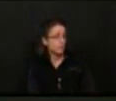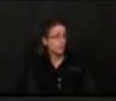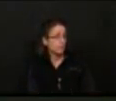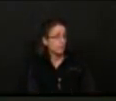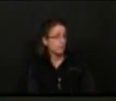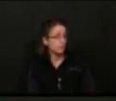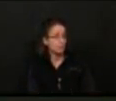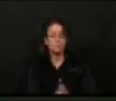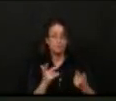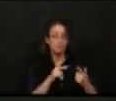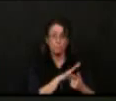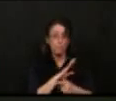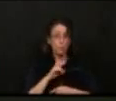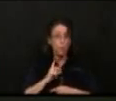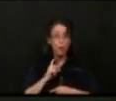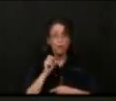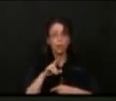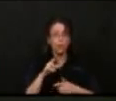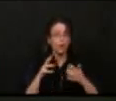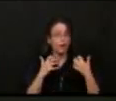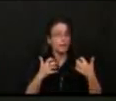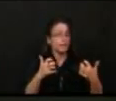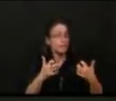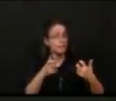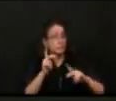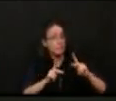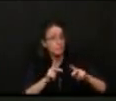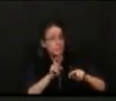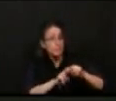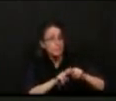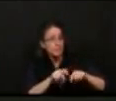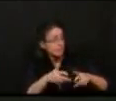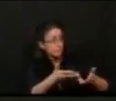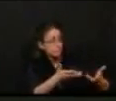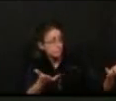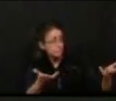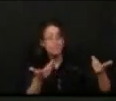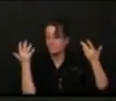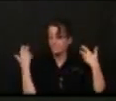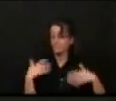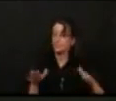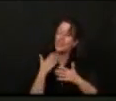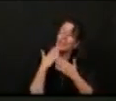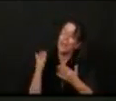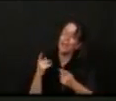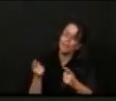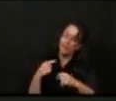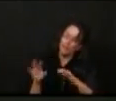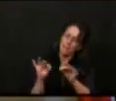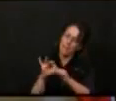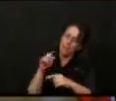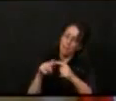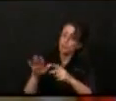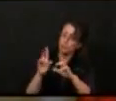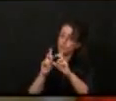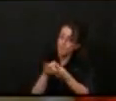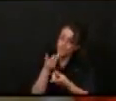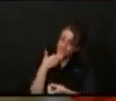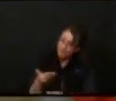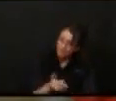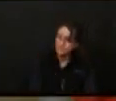Anybody in attendance have any questions? So we're all set. Thank you very much for coming and talking with us about how your department operates.